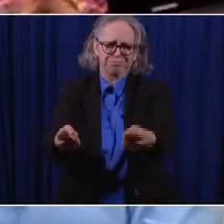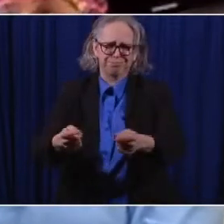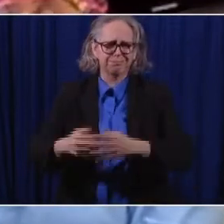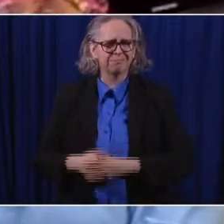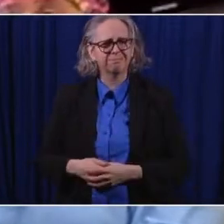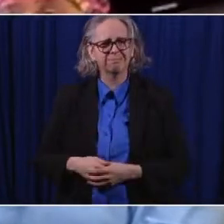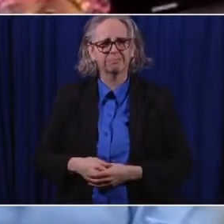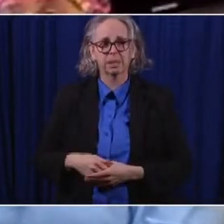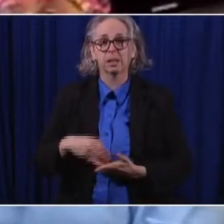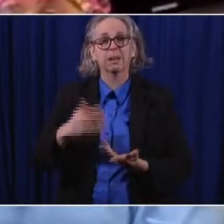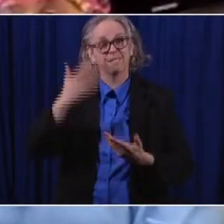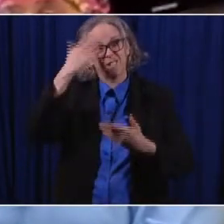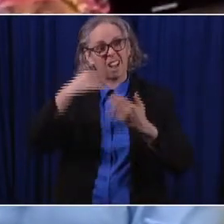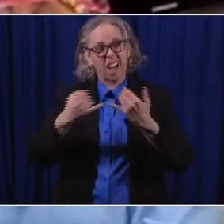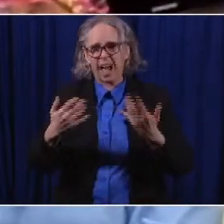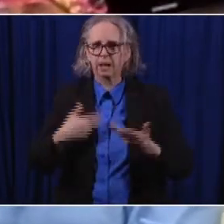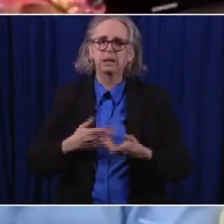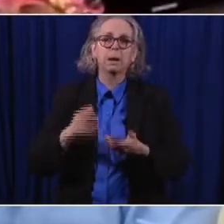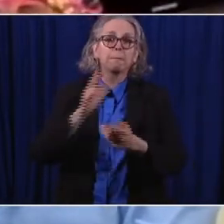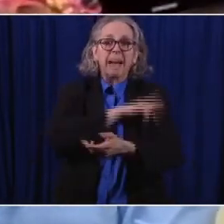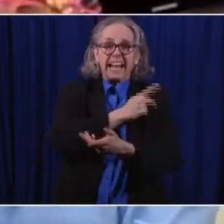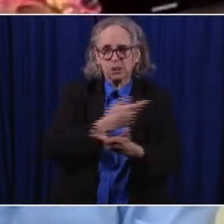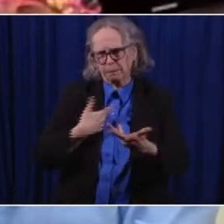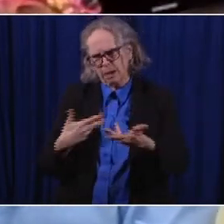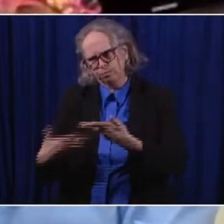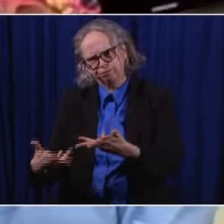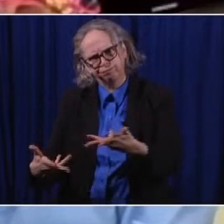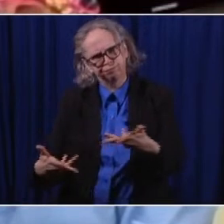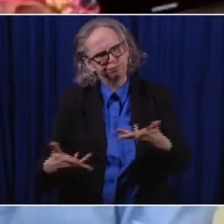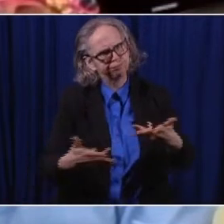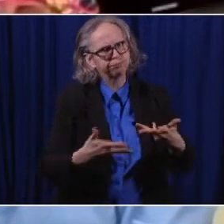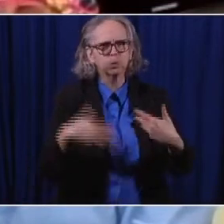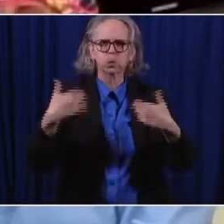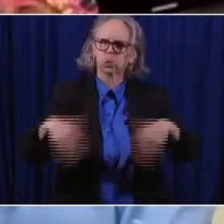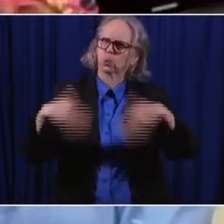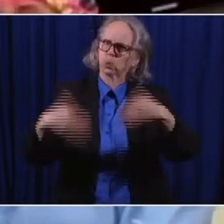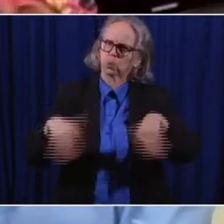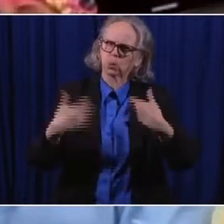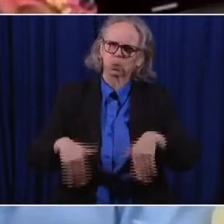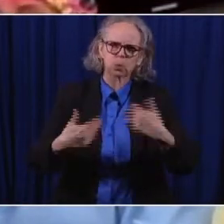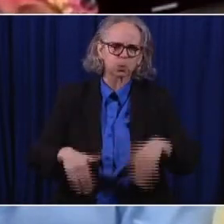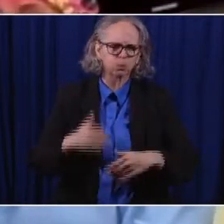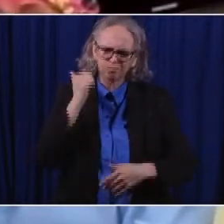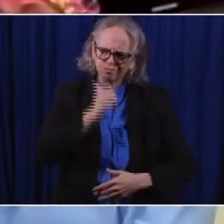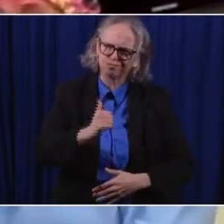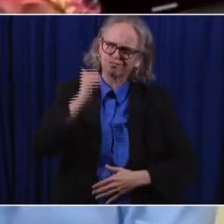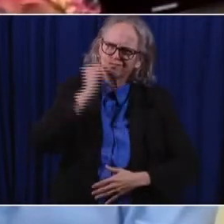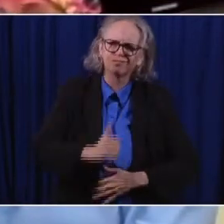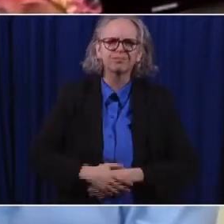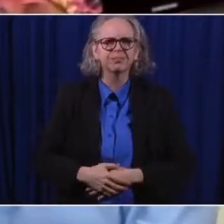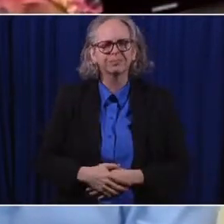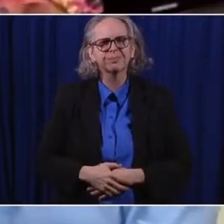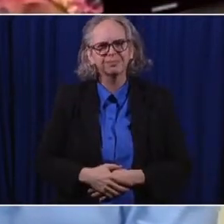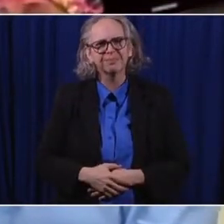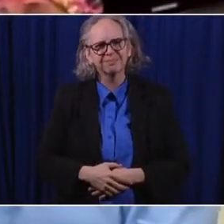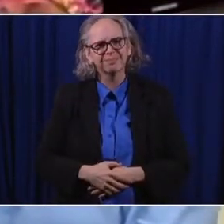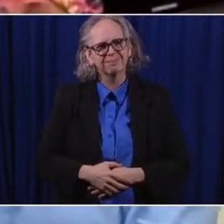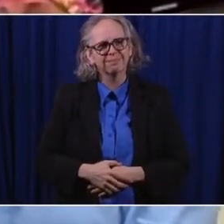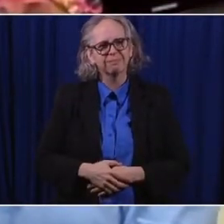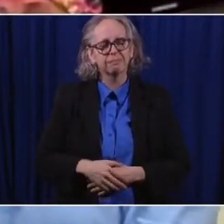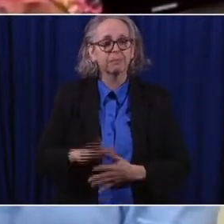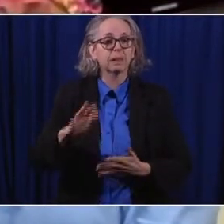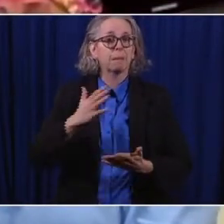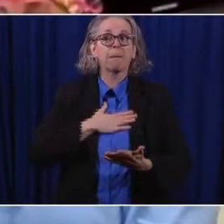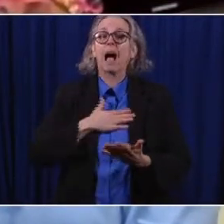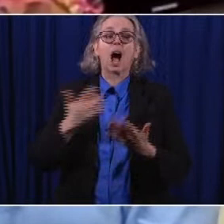I thought about it, I just didn't want to inadvertently cause someone else to get it